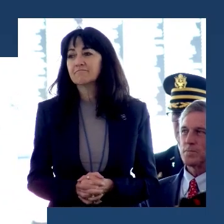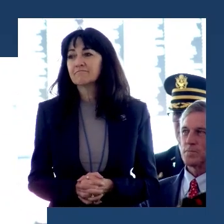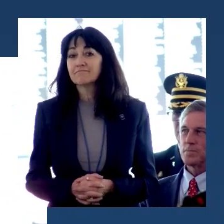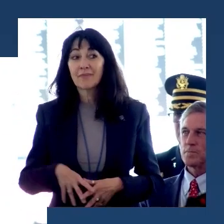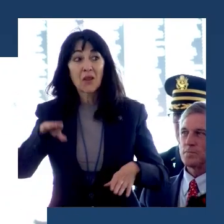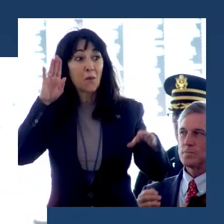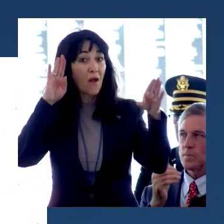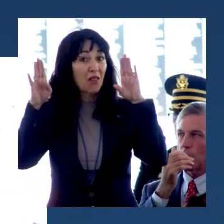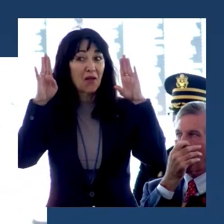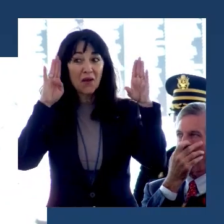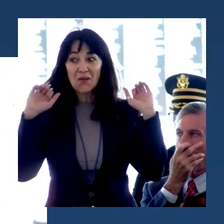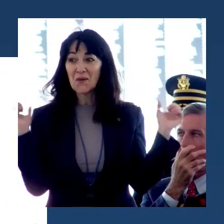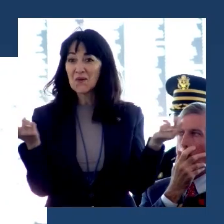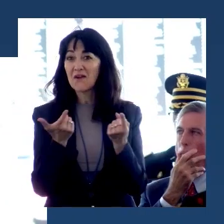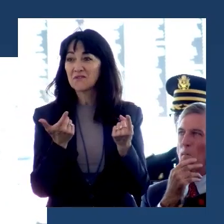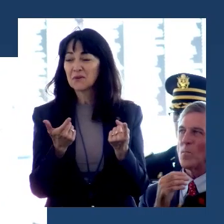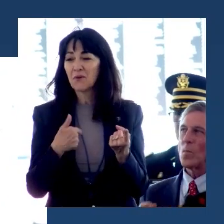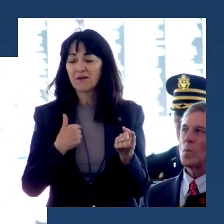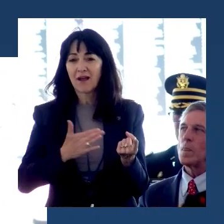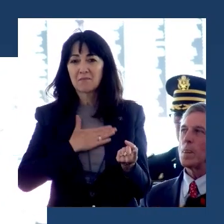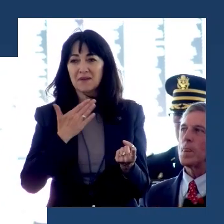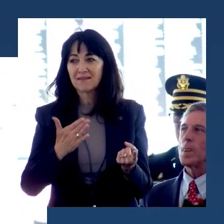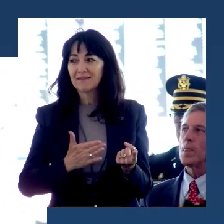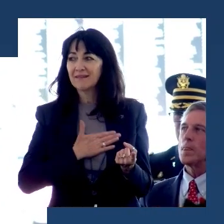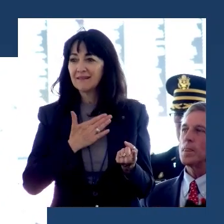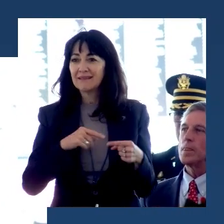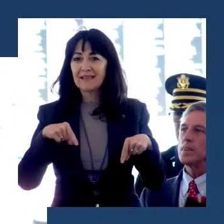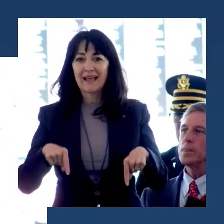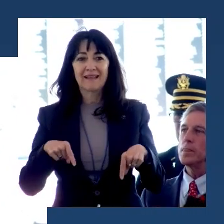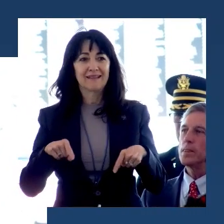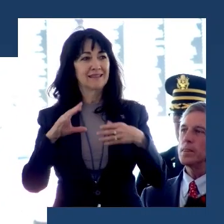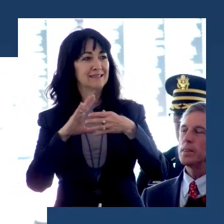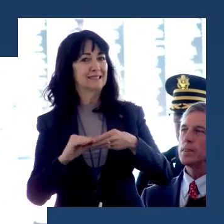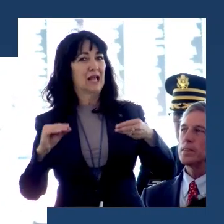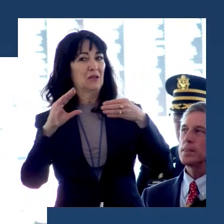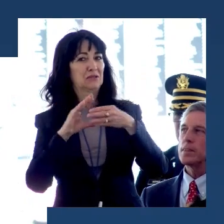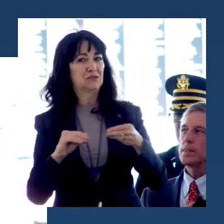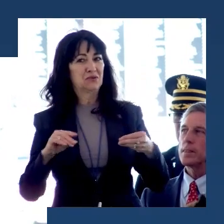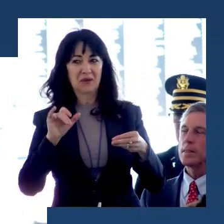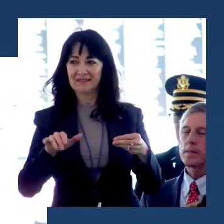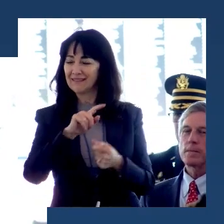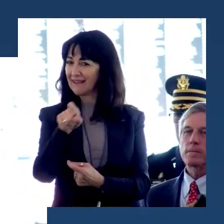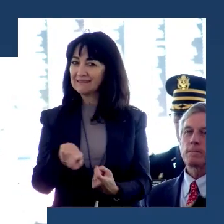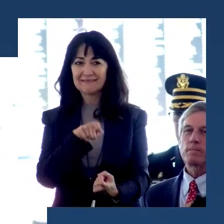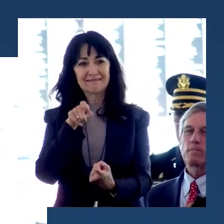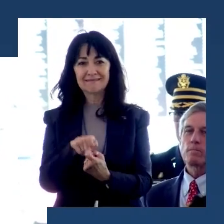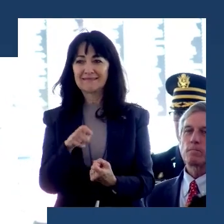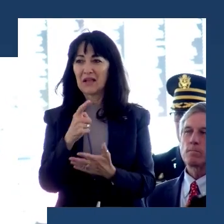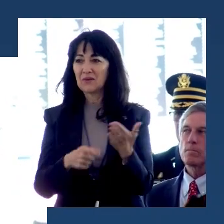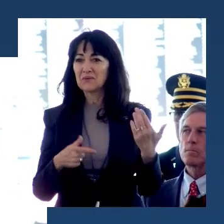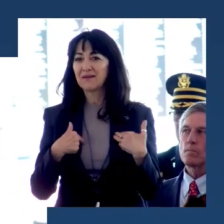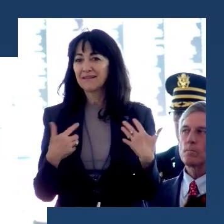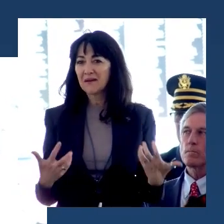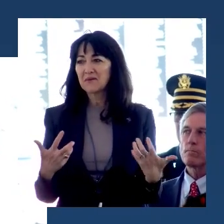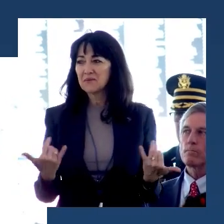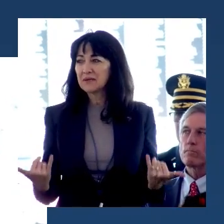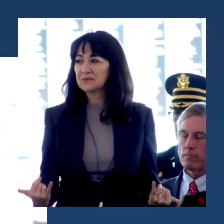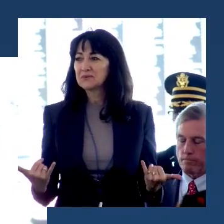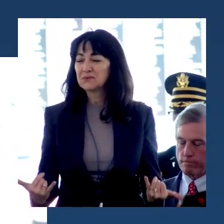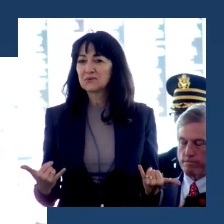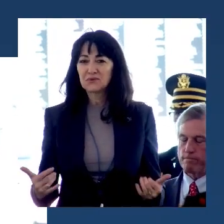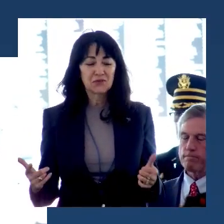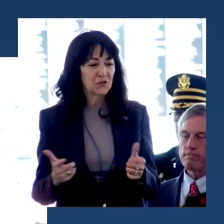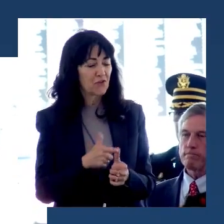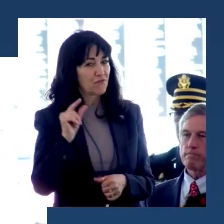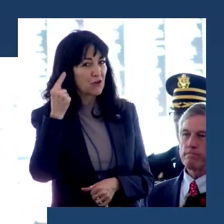Well, hello everyone, and I am so glad that this is all about telling stories, because that's exactly what I want to do. But first, Governor,